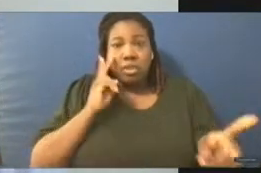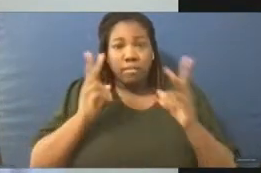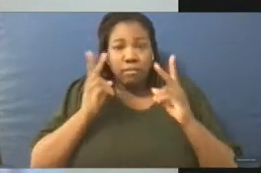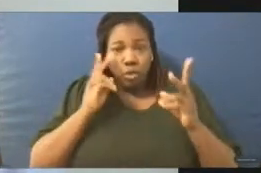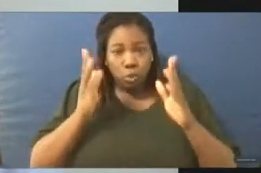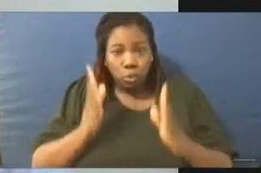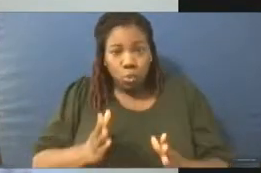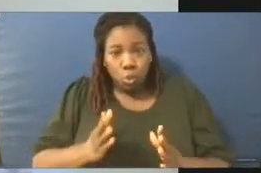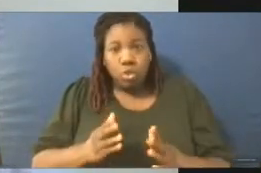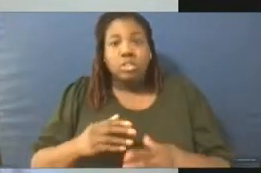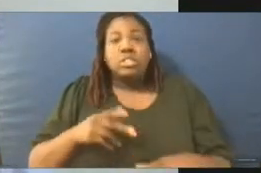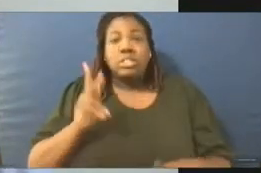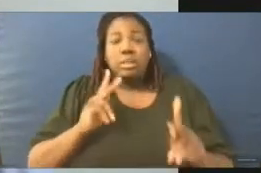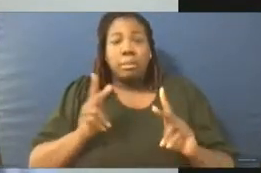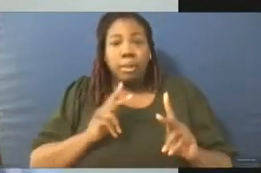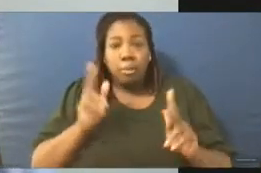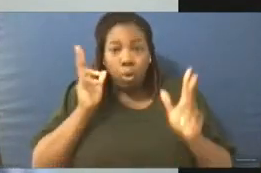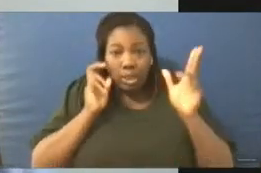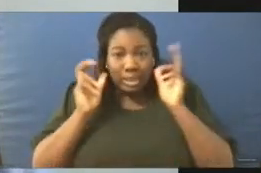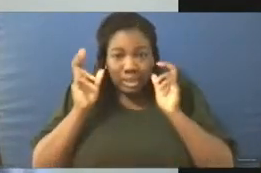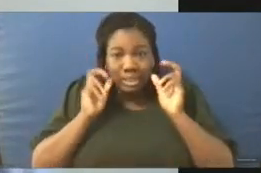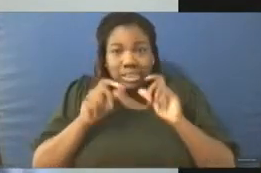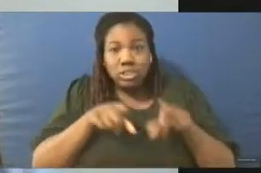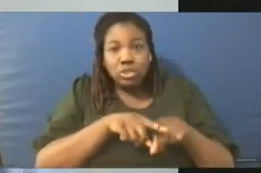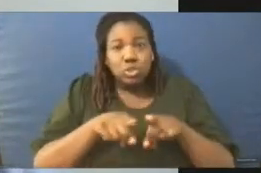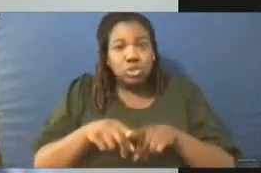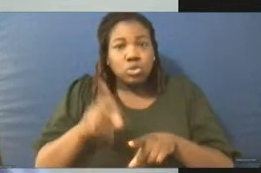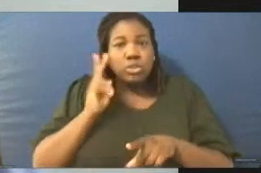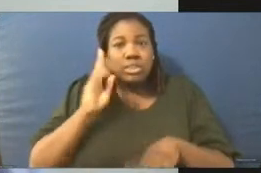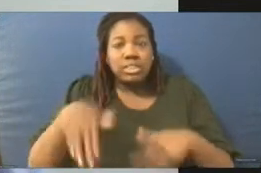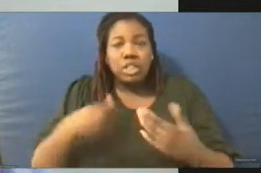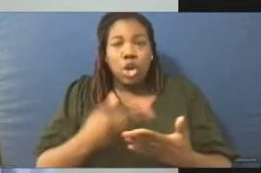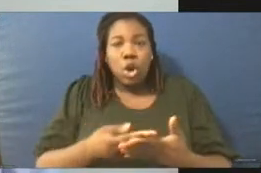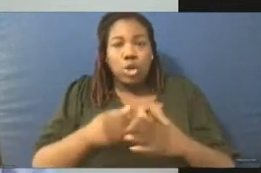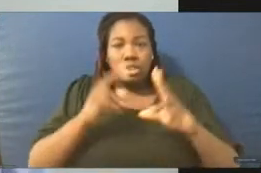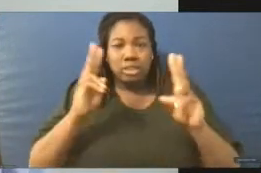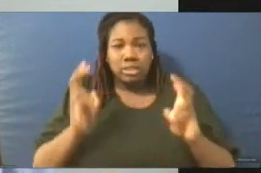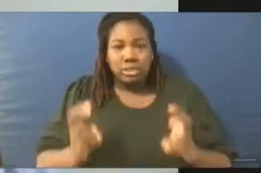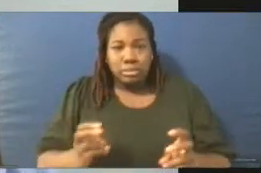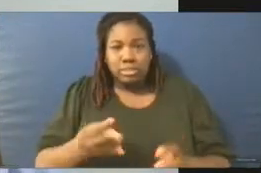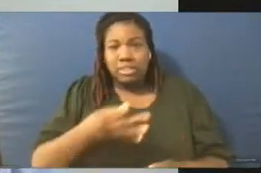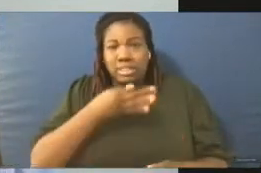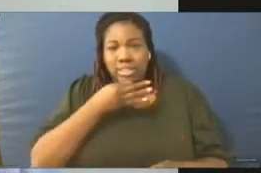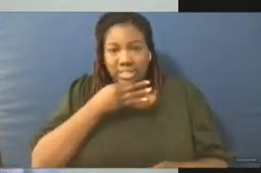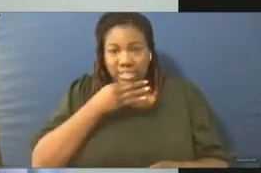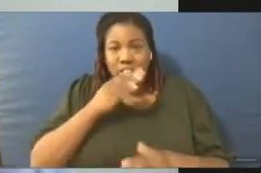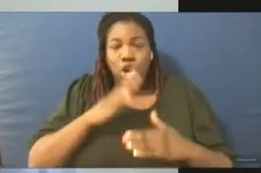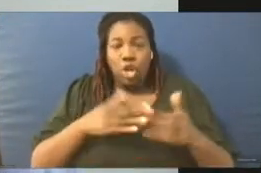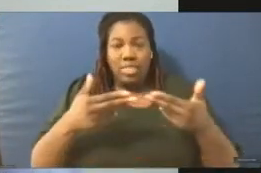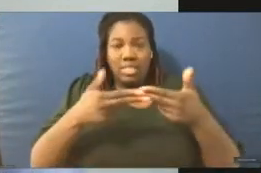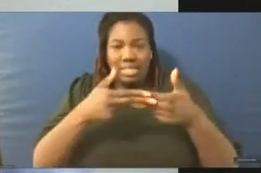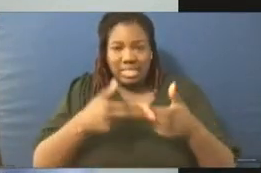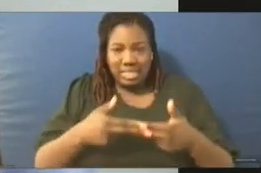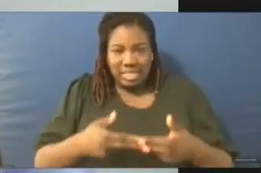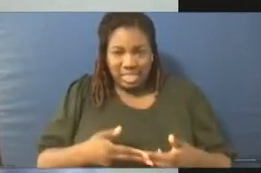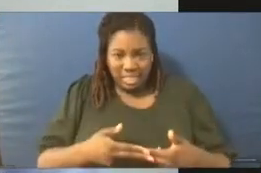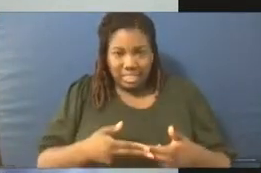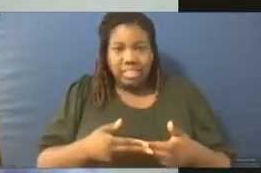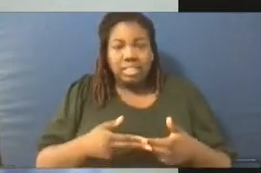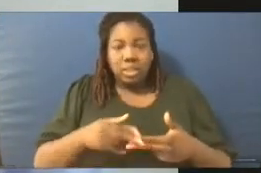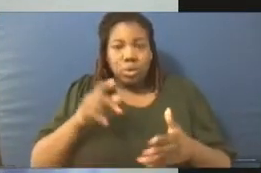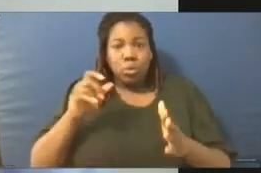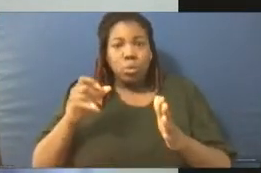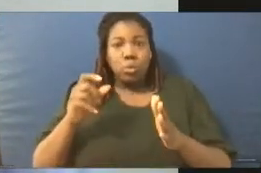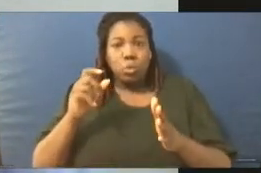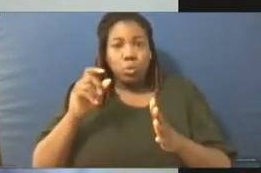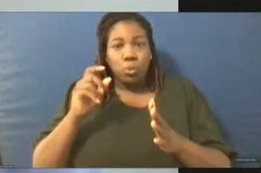those listening, you will be able to see all the subject matter experts on the slides that we identified because